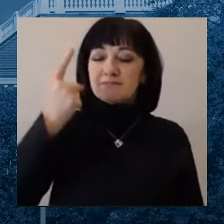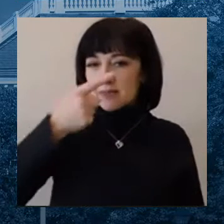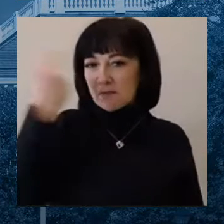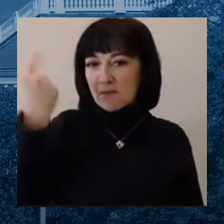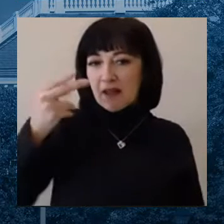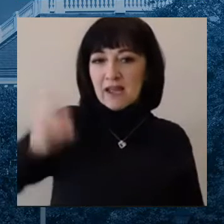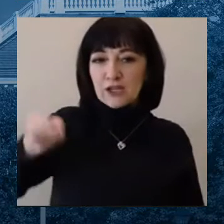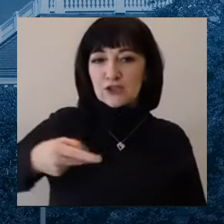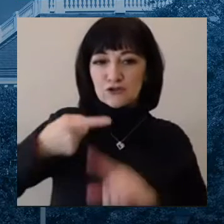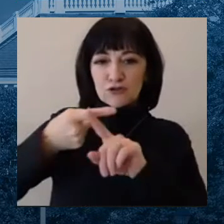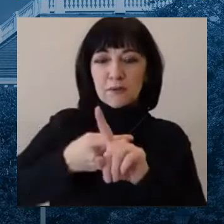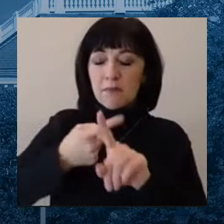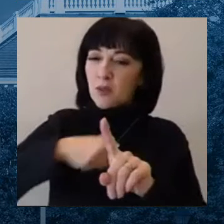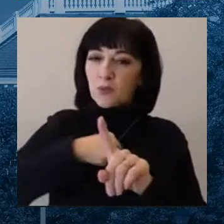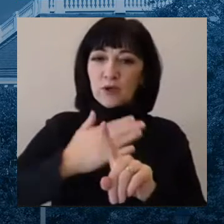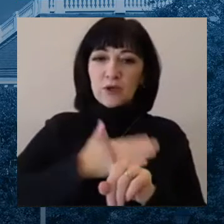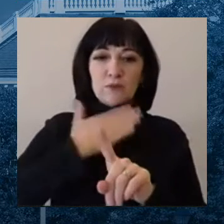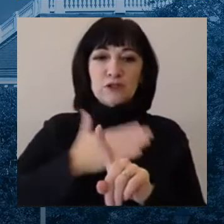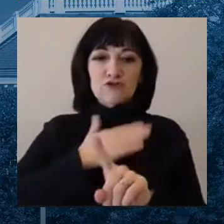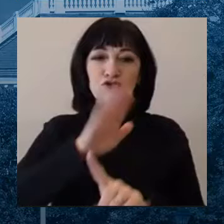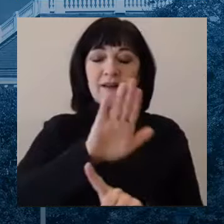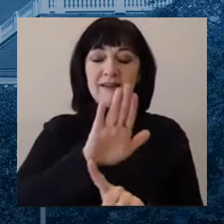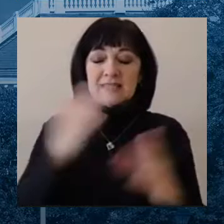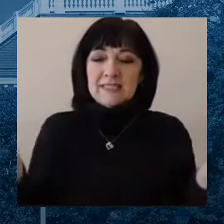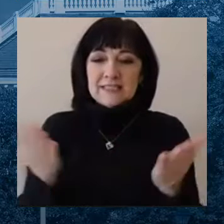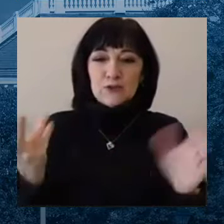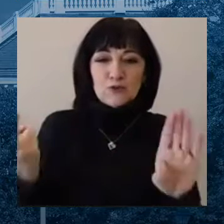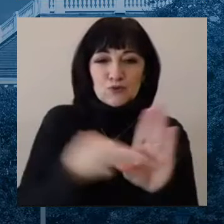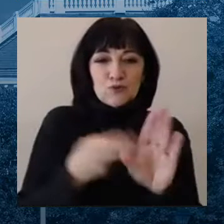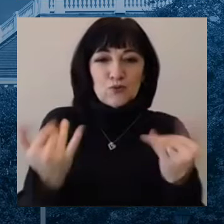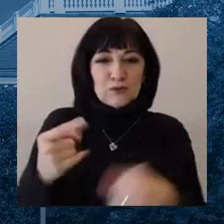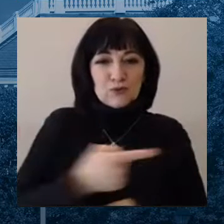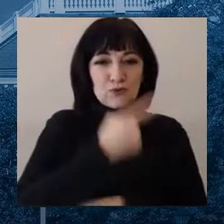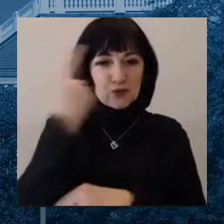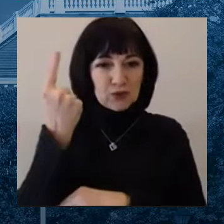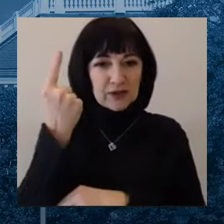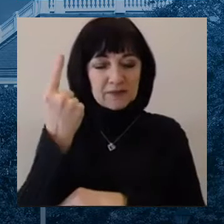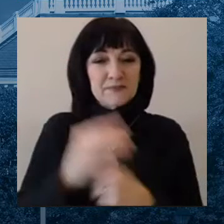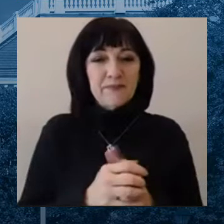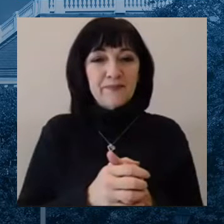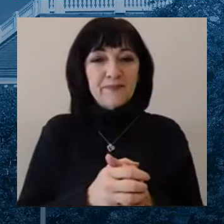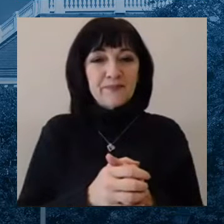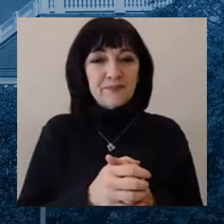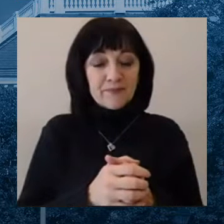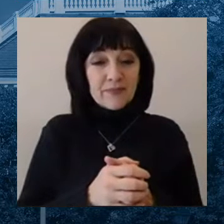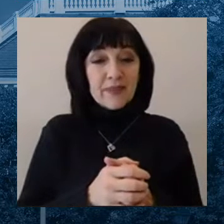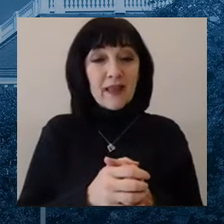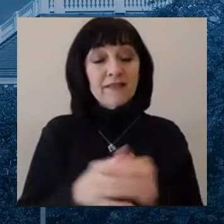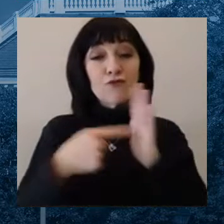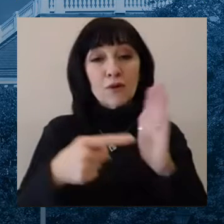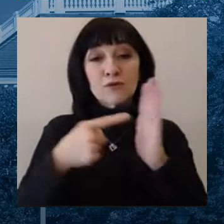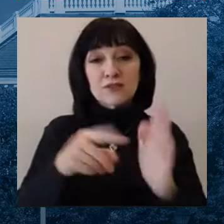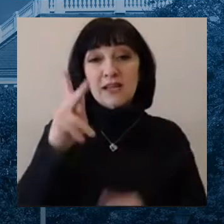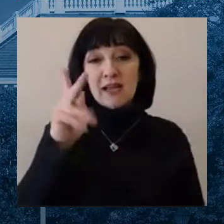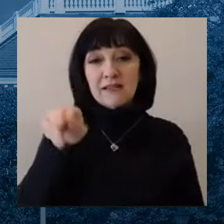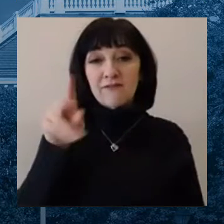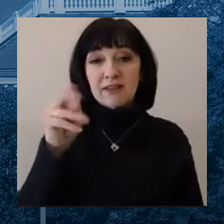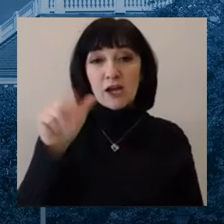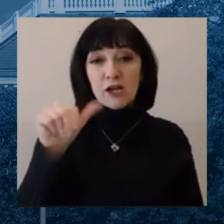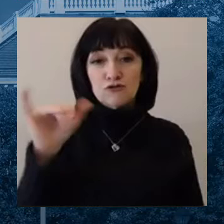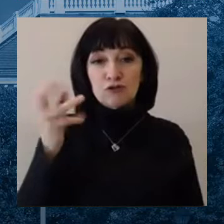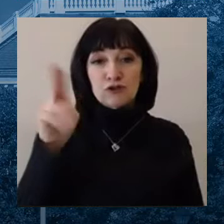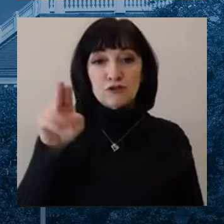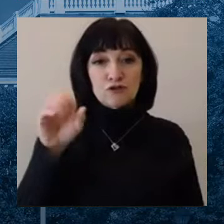appreciate his presence with us today. We also have Representative Kendra Johnson, who is